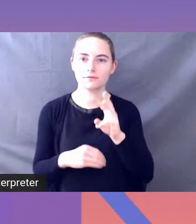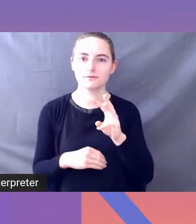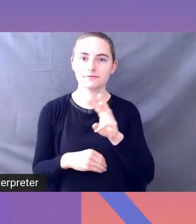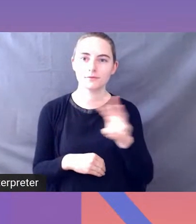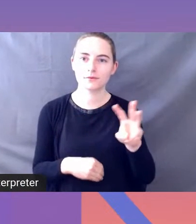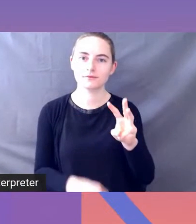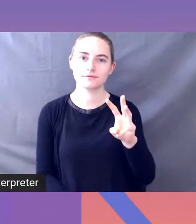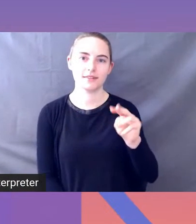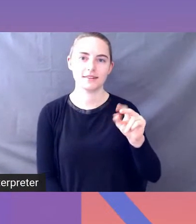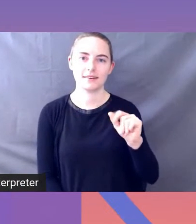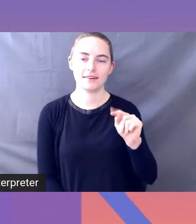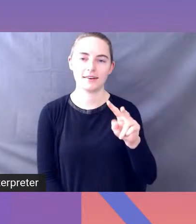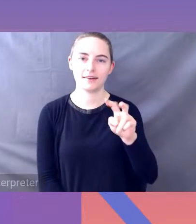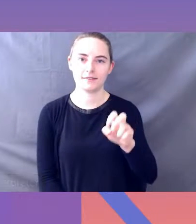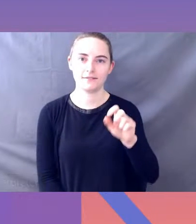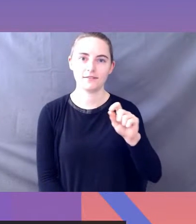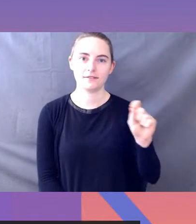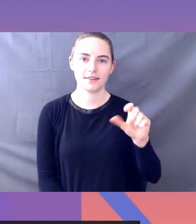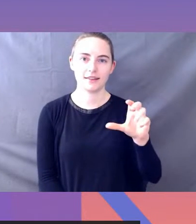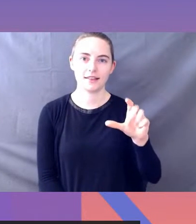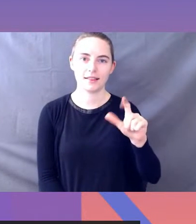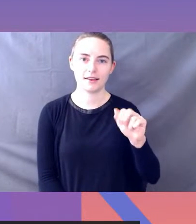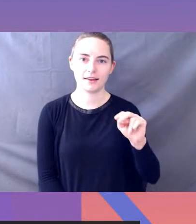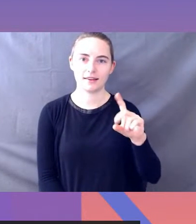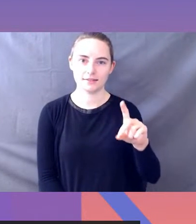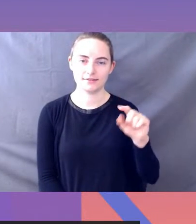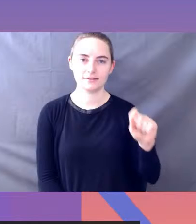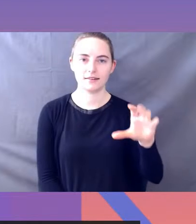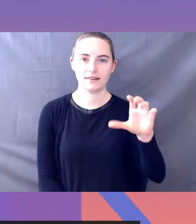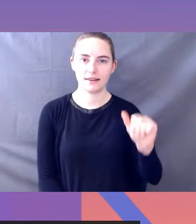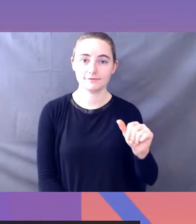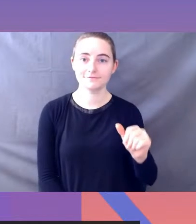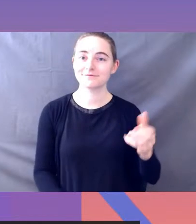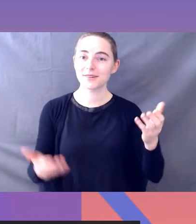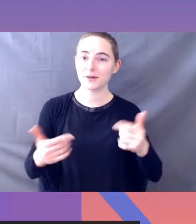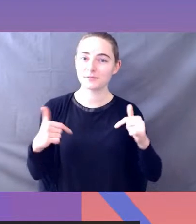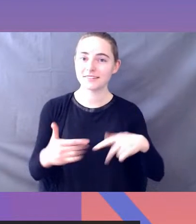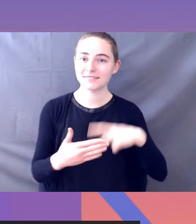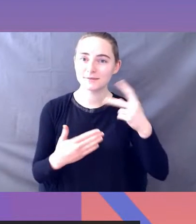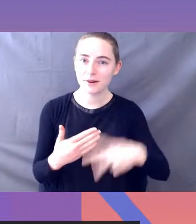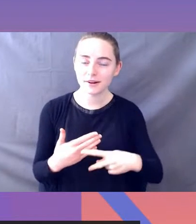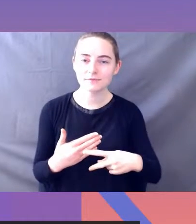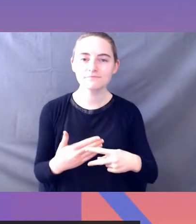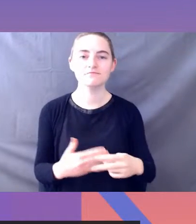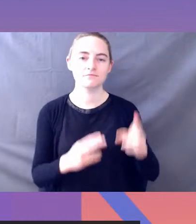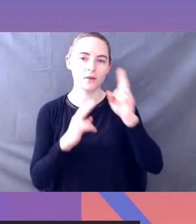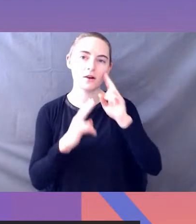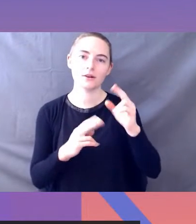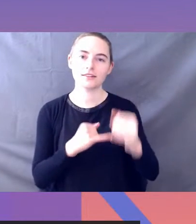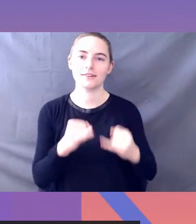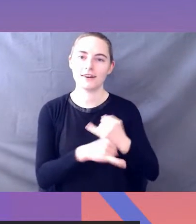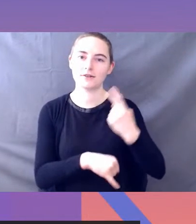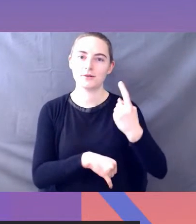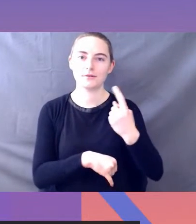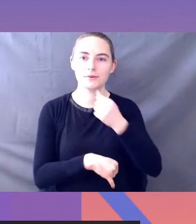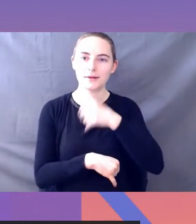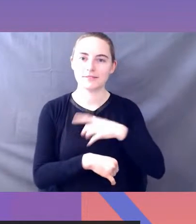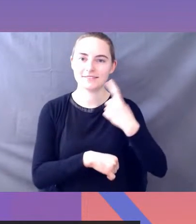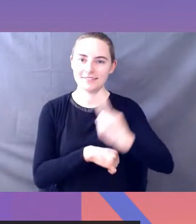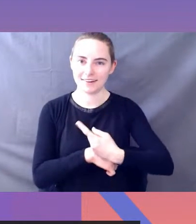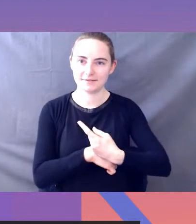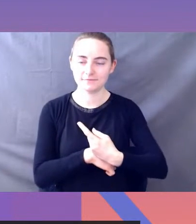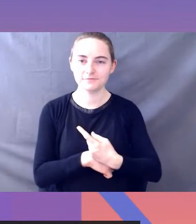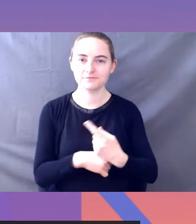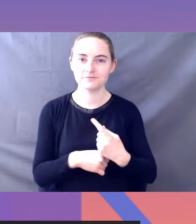I'm so excited to welcome you to today's program. This Day of Action is hosted in honor of International Women's Day. We're excited to host